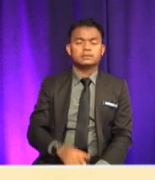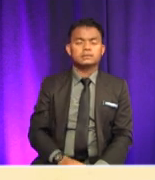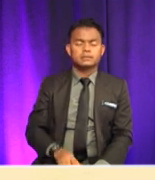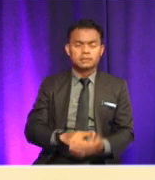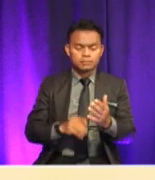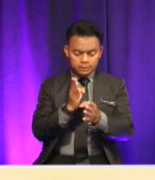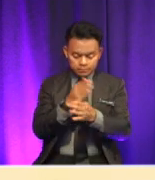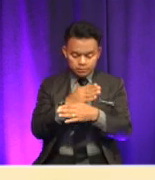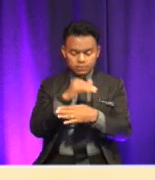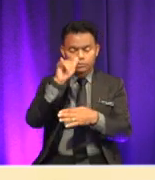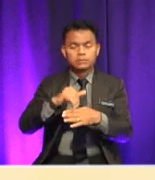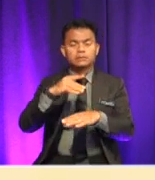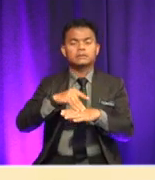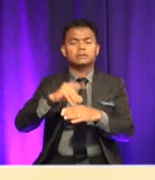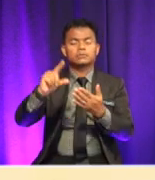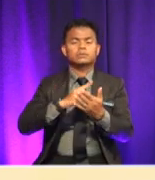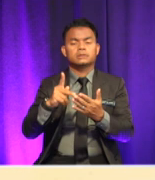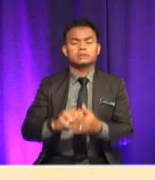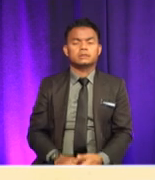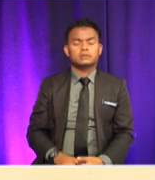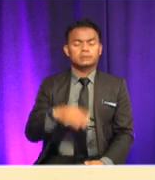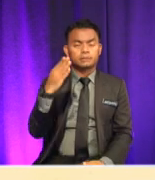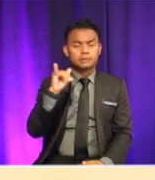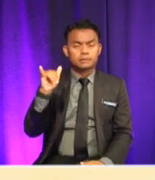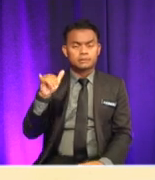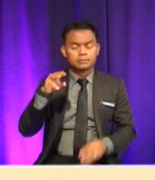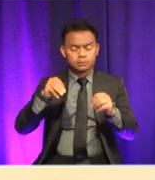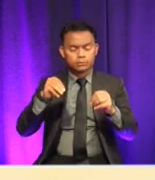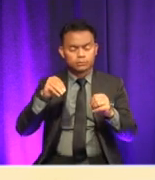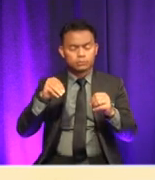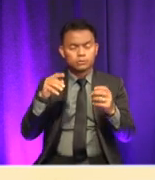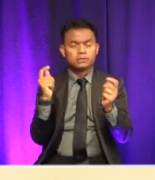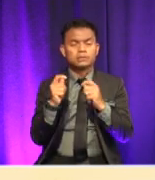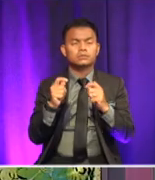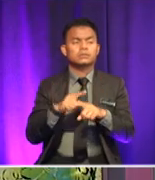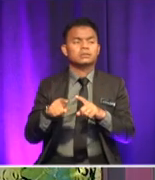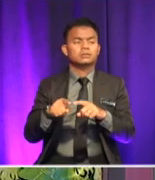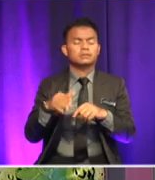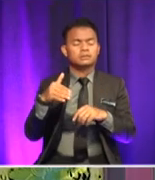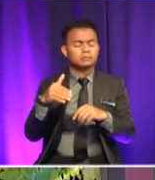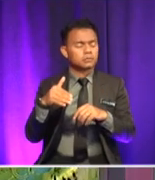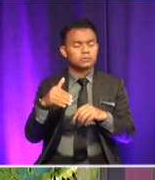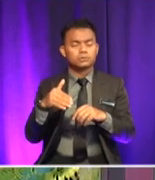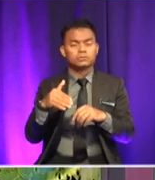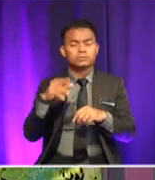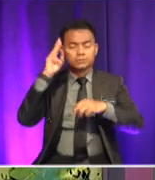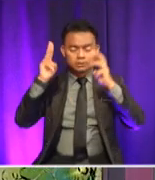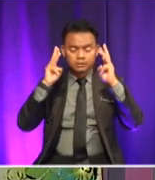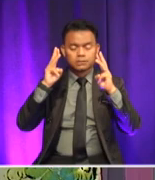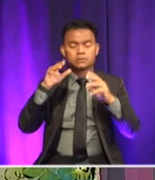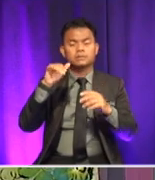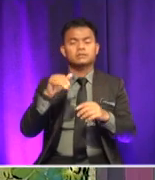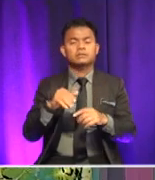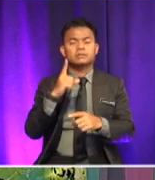are the things that some students are quite afraid of, but it's okay. They're actually quite simple. And AO4,